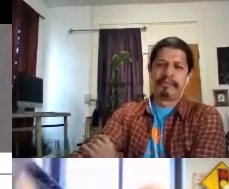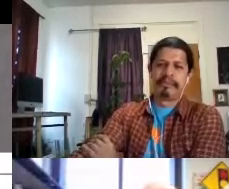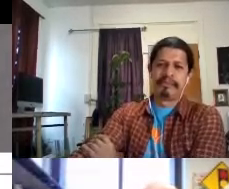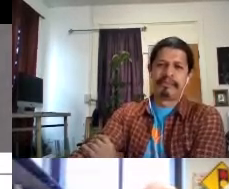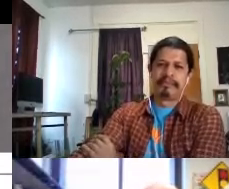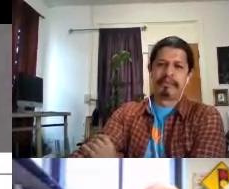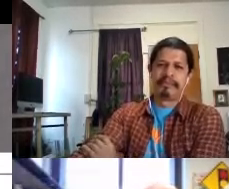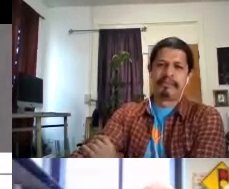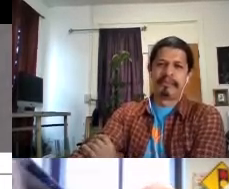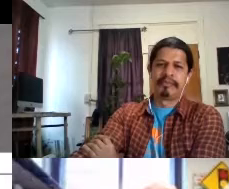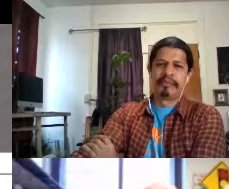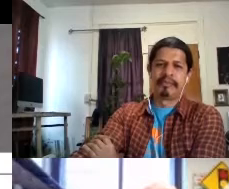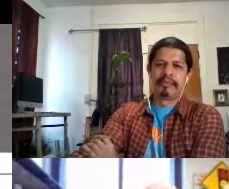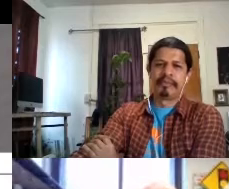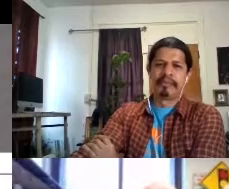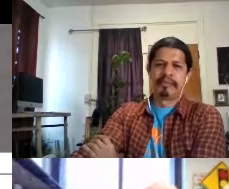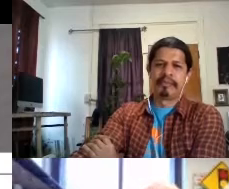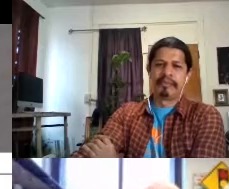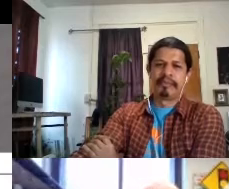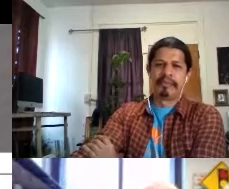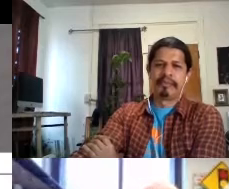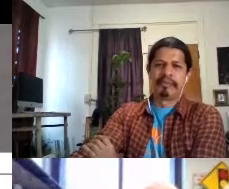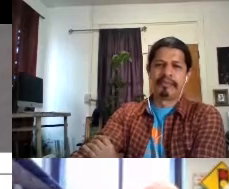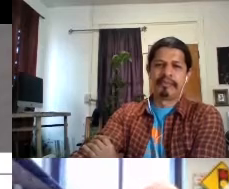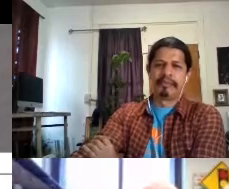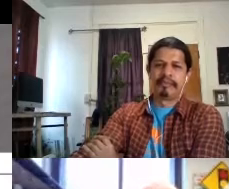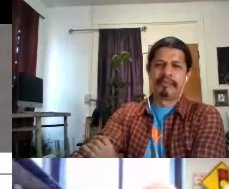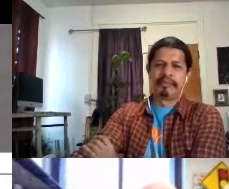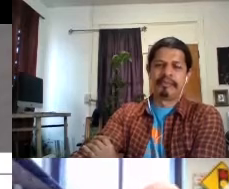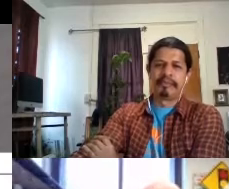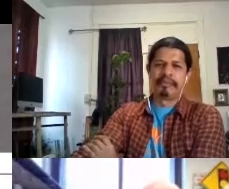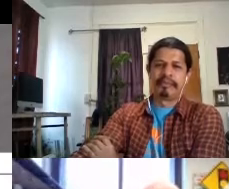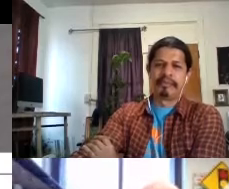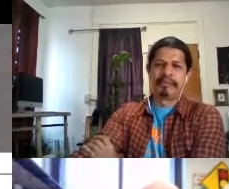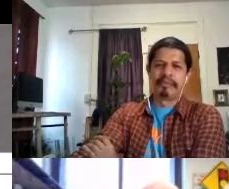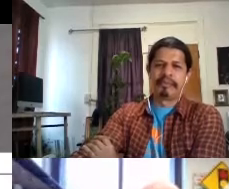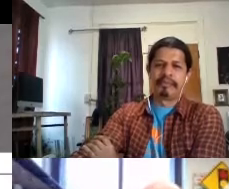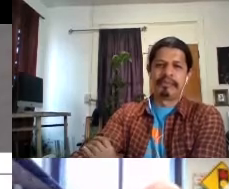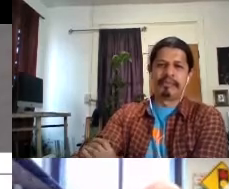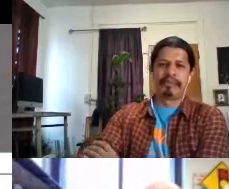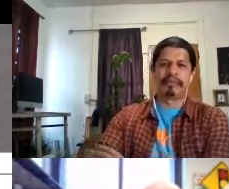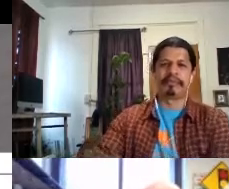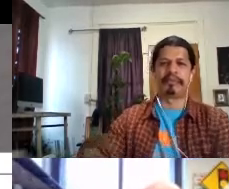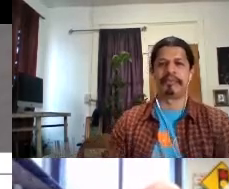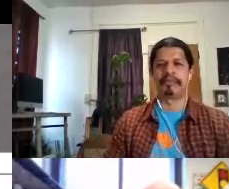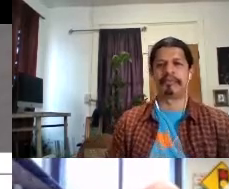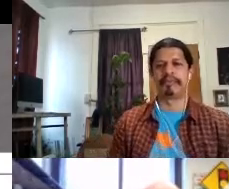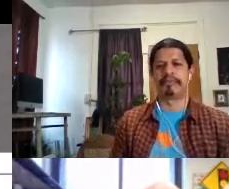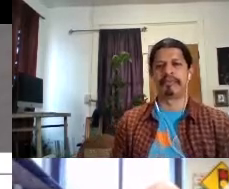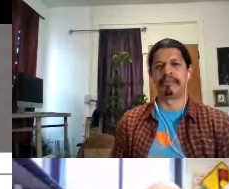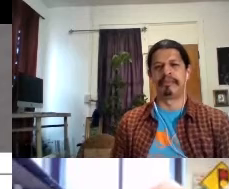So in the southbound direction, there's already a bike lane there. And so we're simply maintaining that bike lane along that